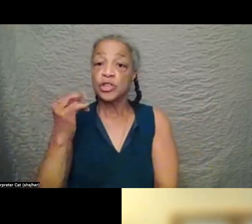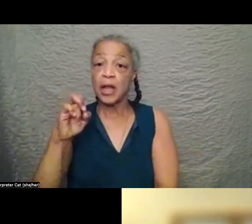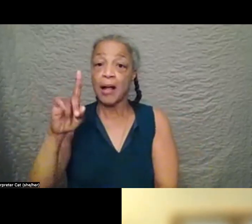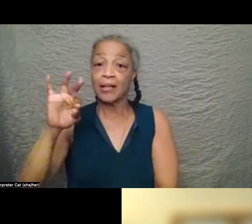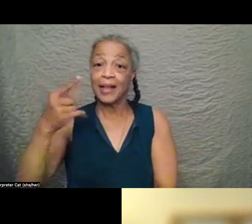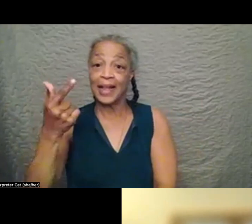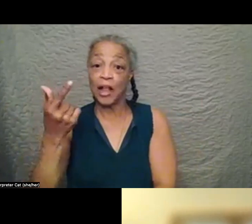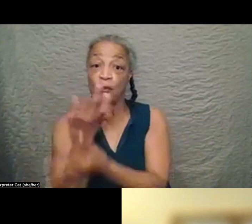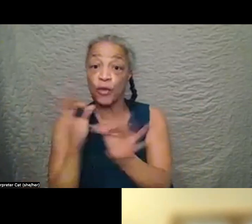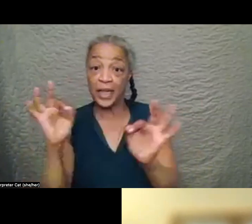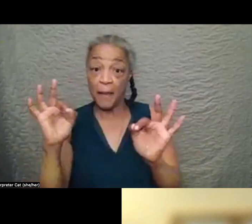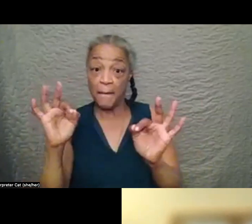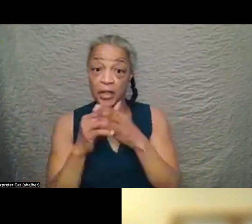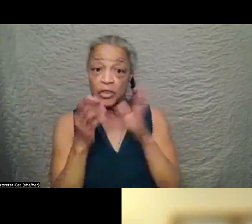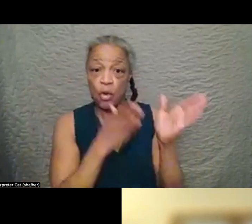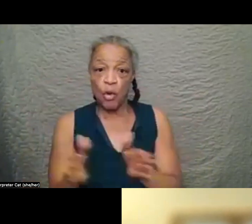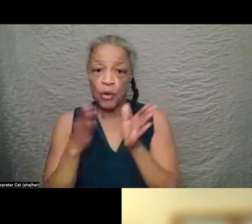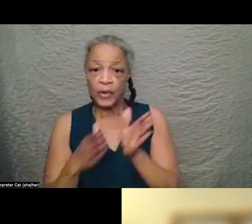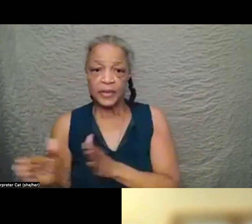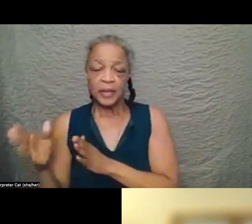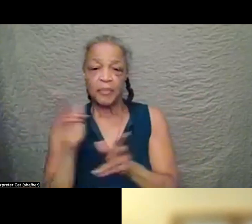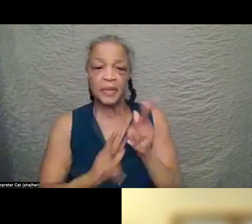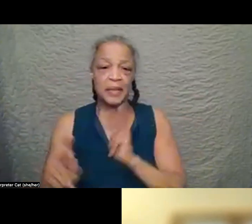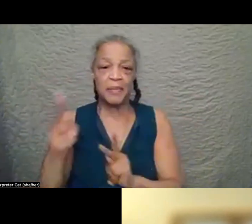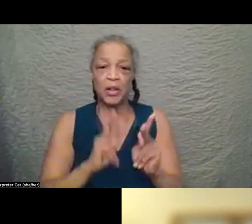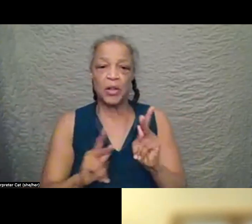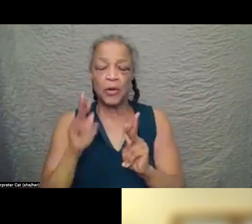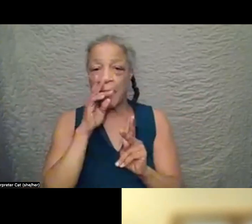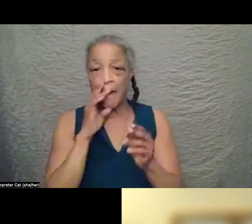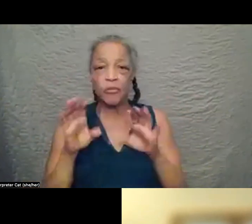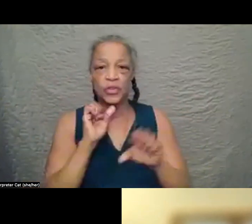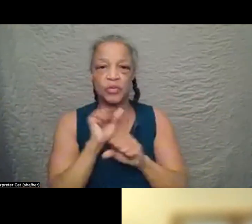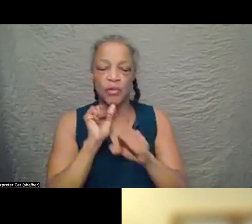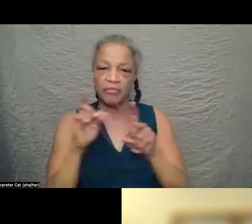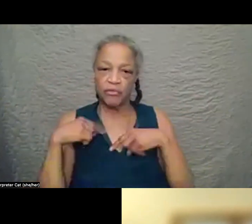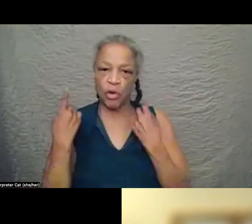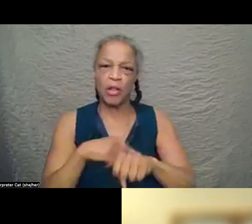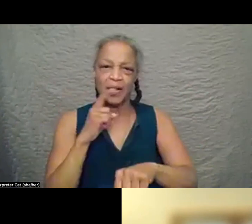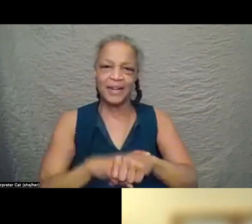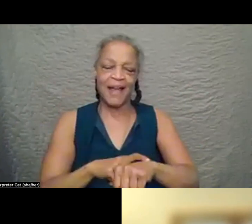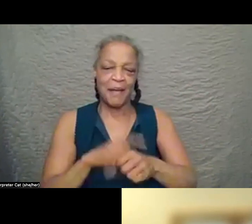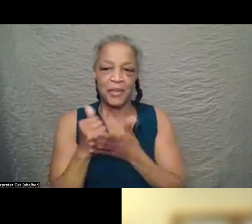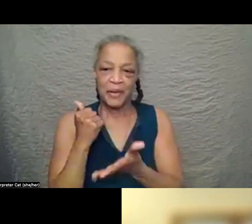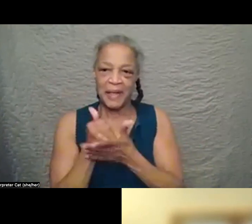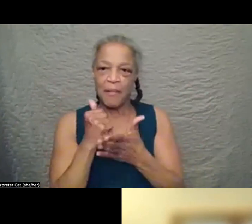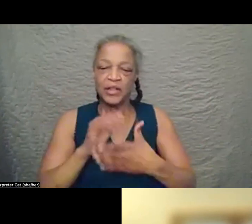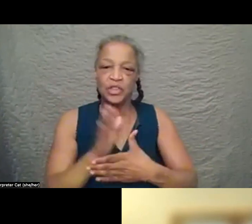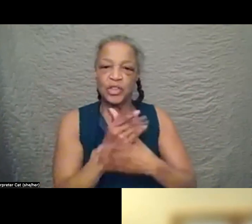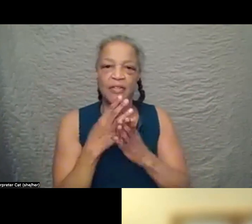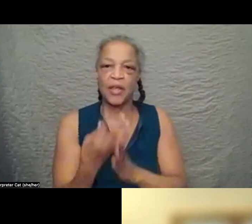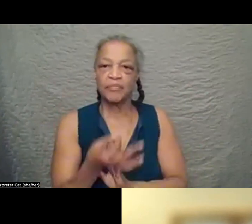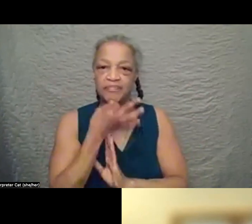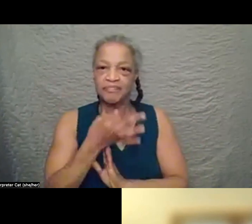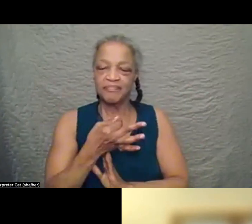of organizations and folks who have been doing this work for a long time that are helping to share their expertise